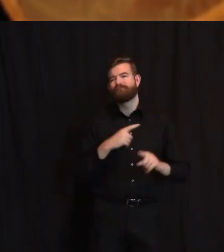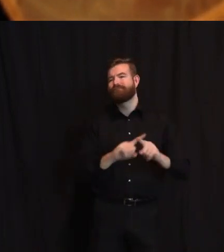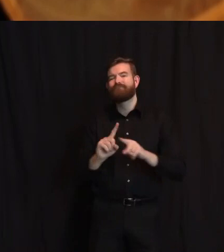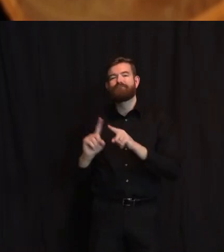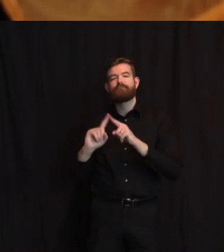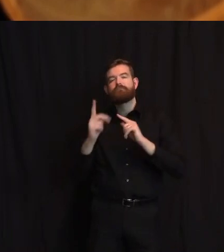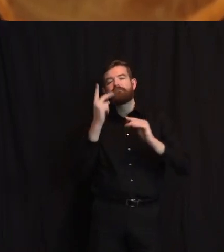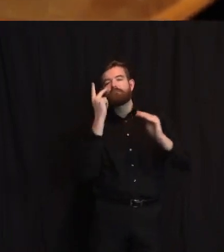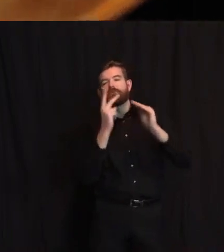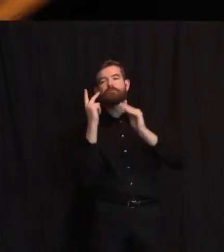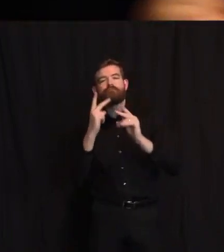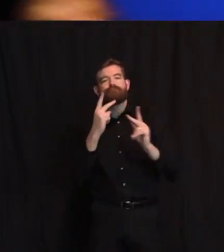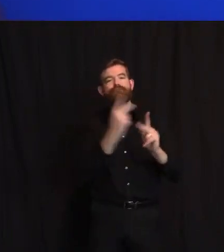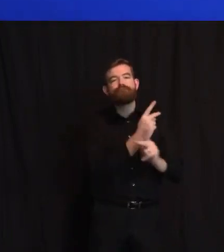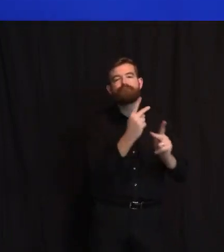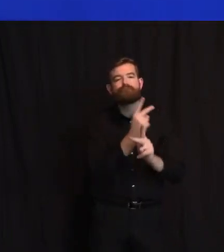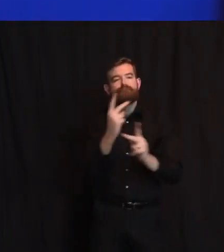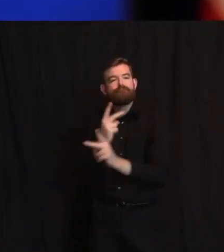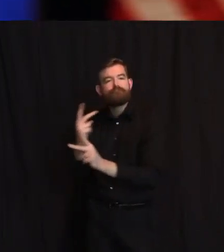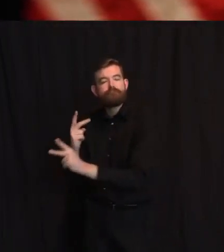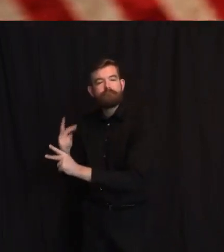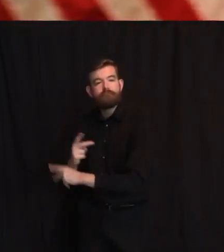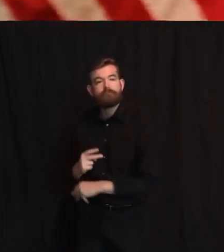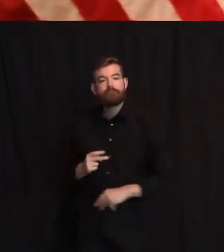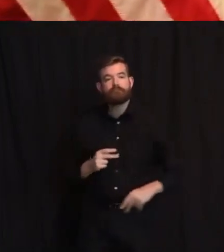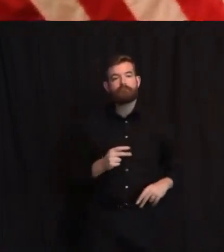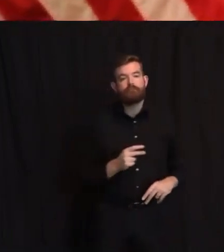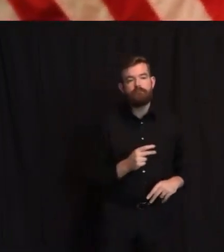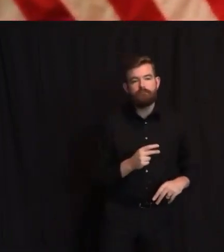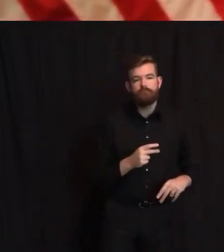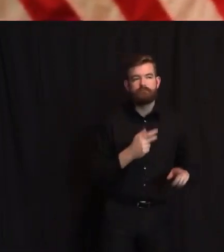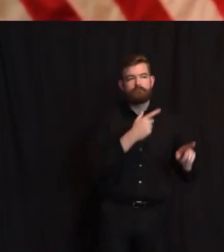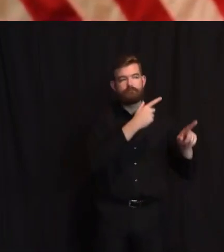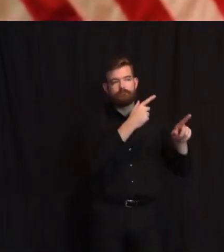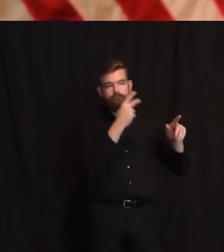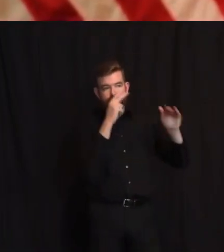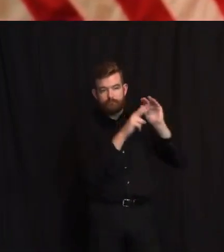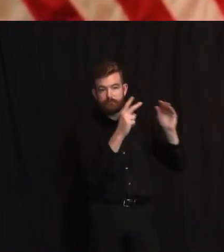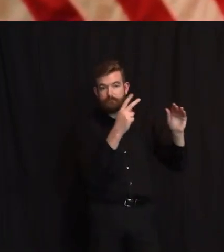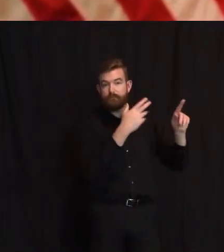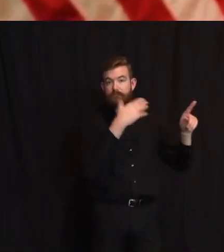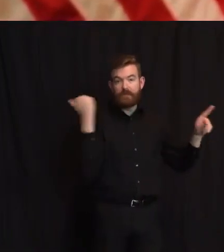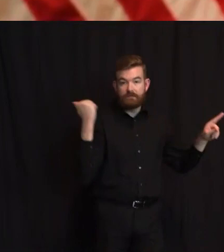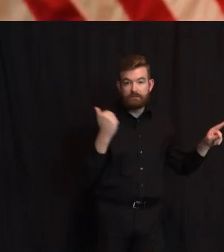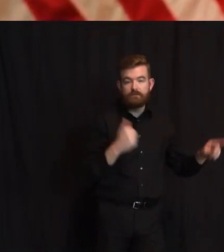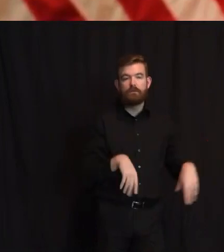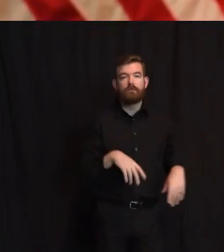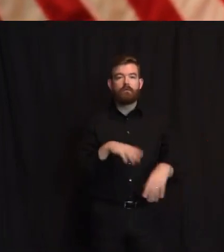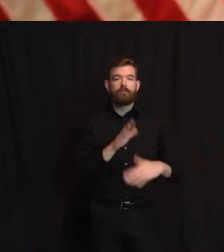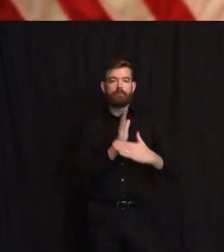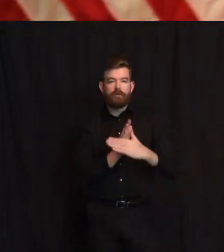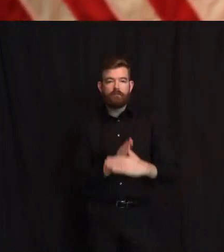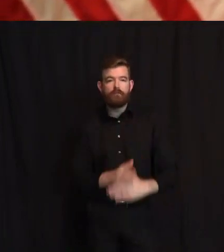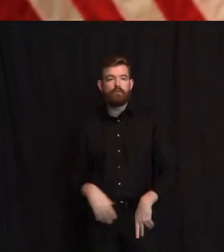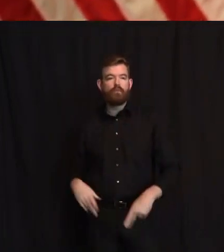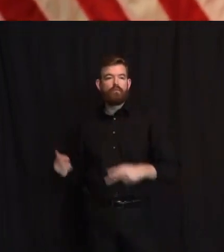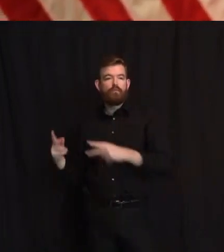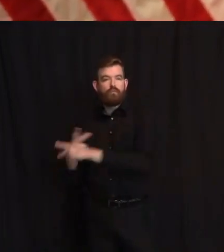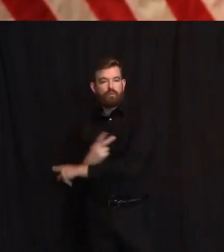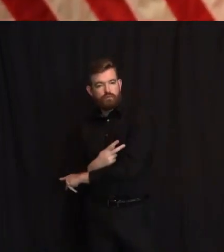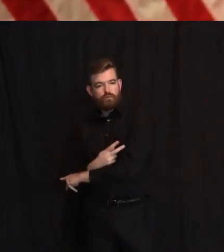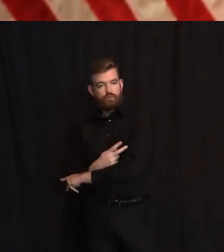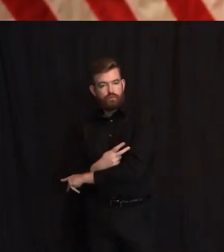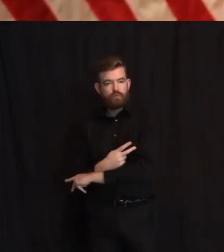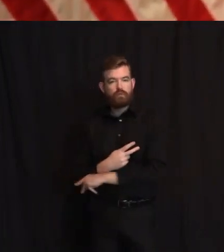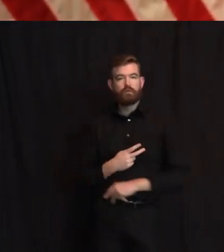We had the runaway freight train reality, which was millions of people infected. Mm-hmm. And then, thanks to the folks, everybody out there, all the great work you've been doing,